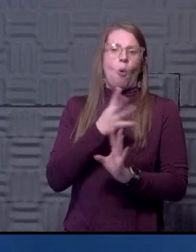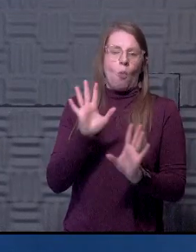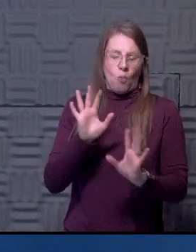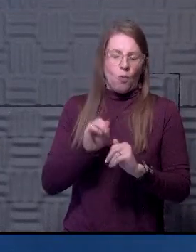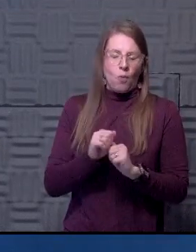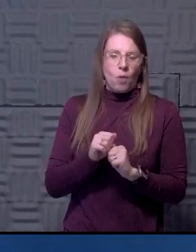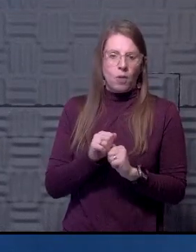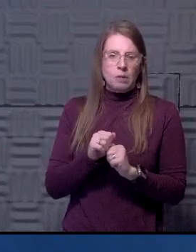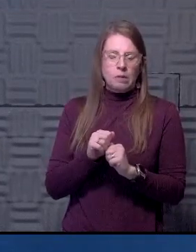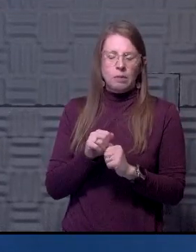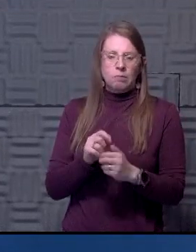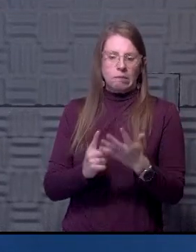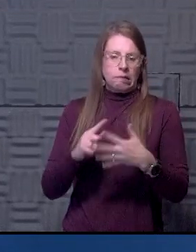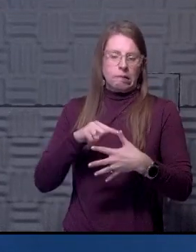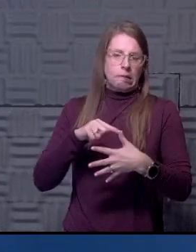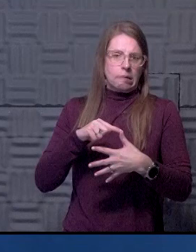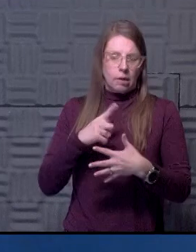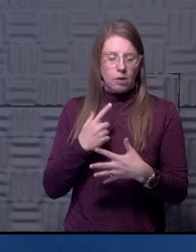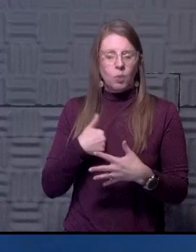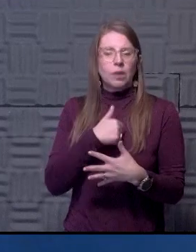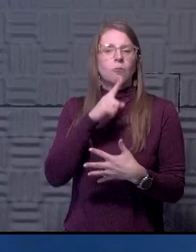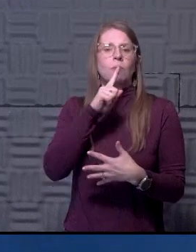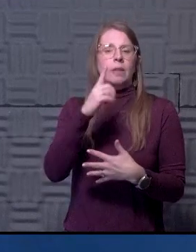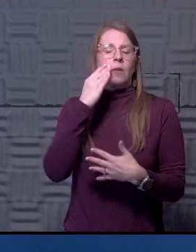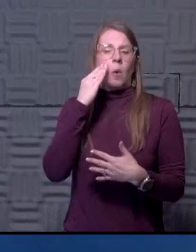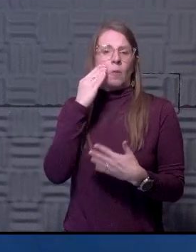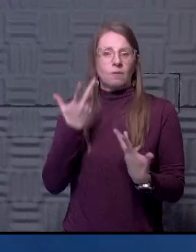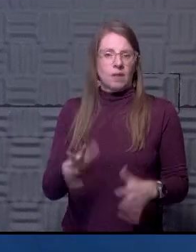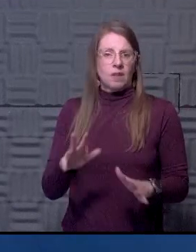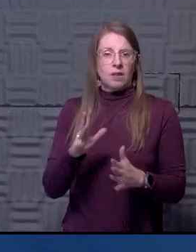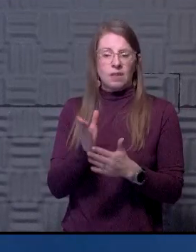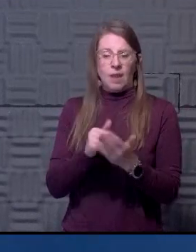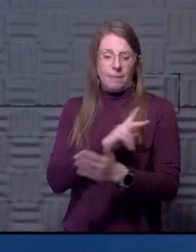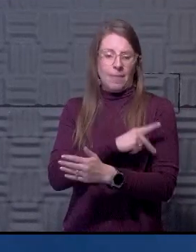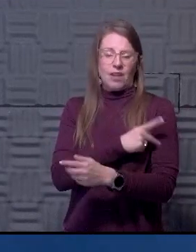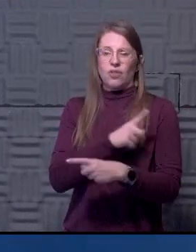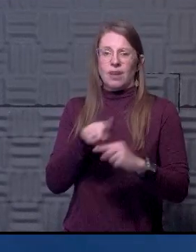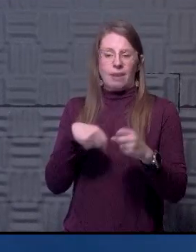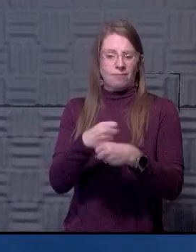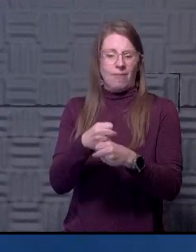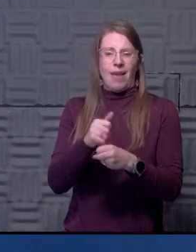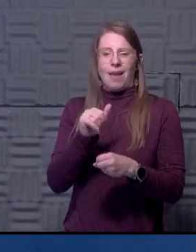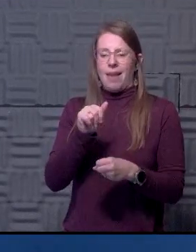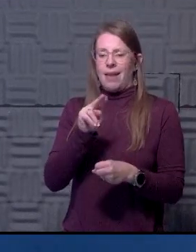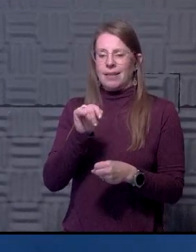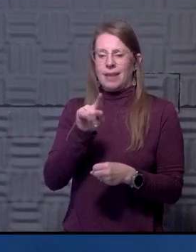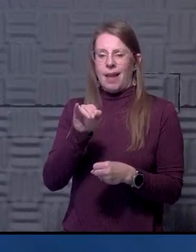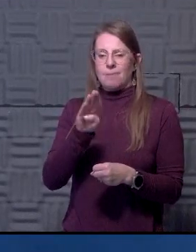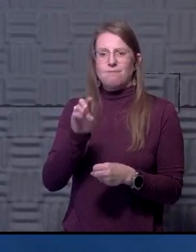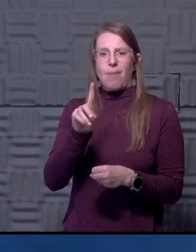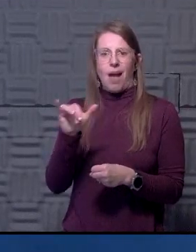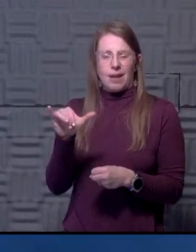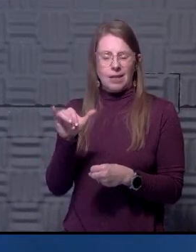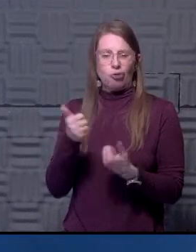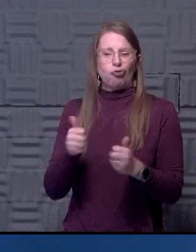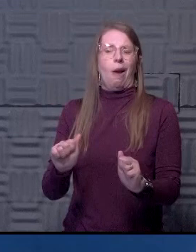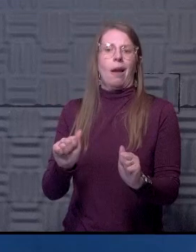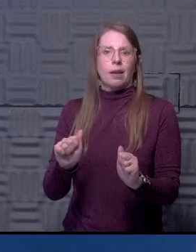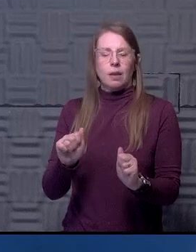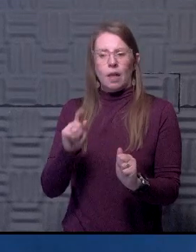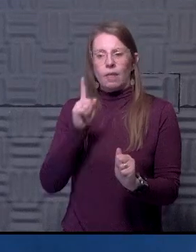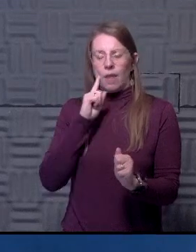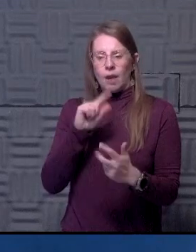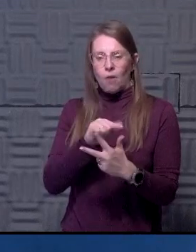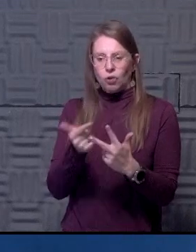we are really know that some of these patients are not able to produce the antibodies that the vaccine is trying to do. So we need to think about